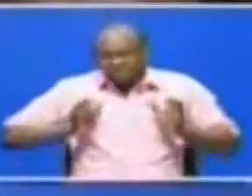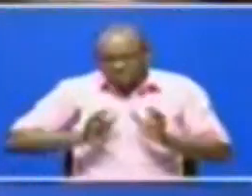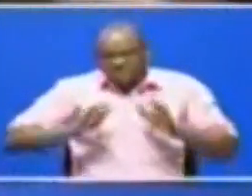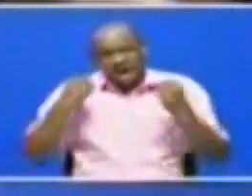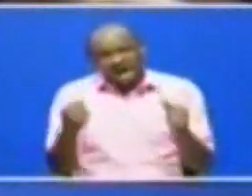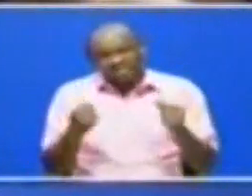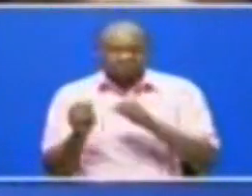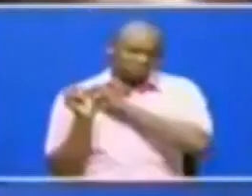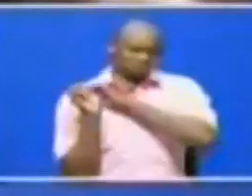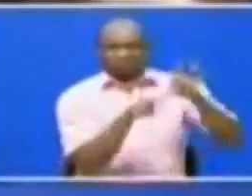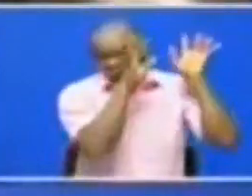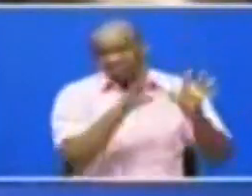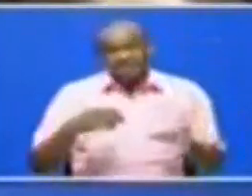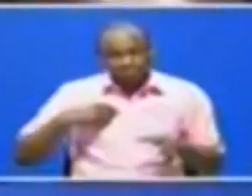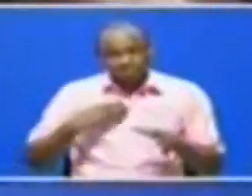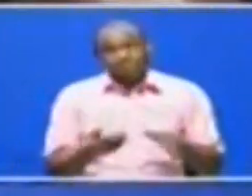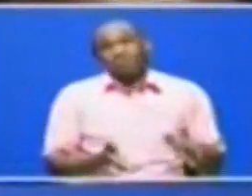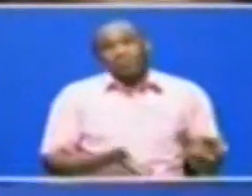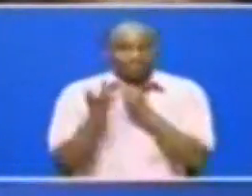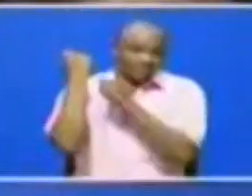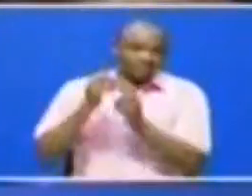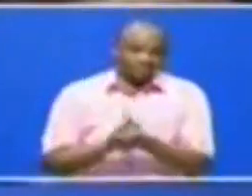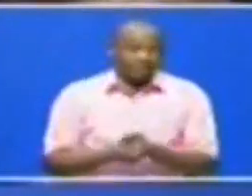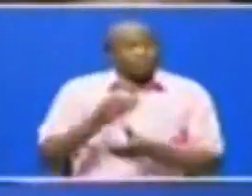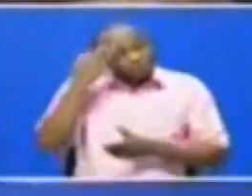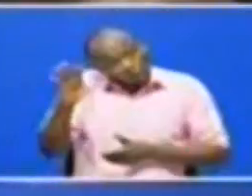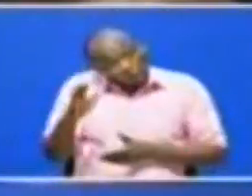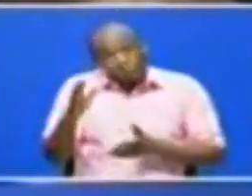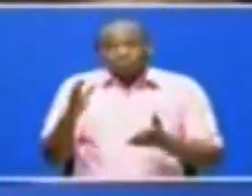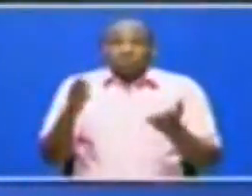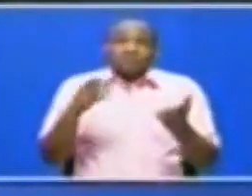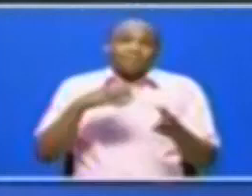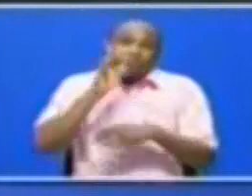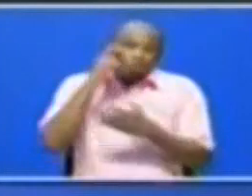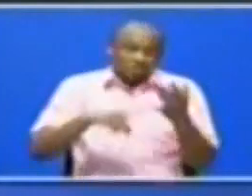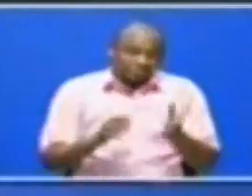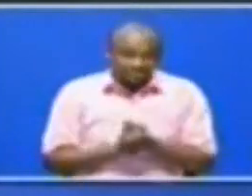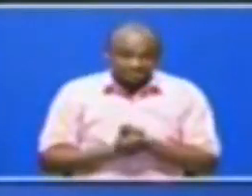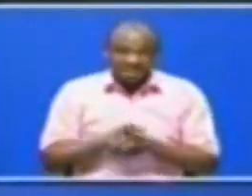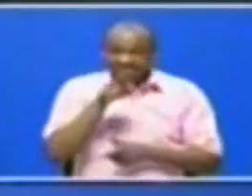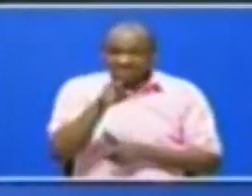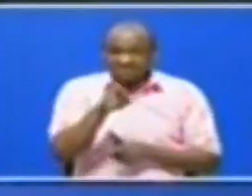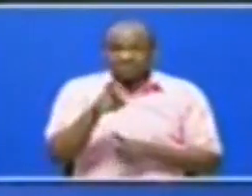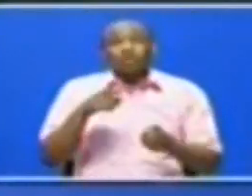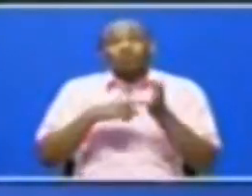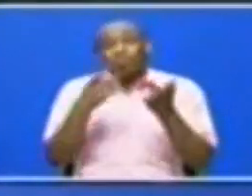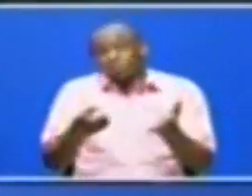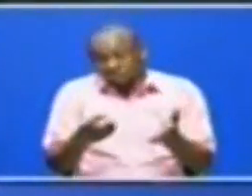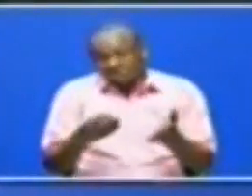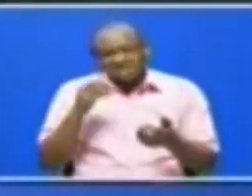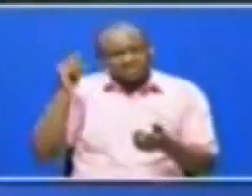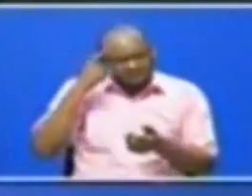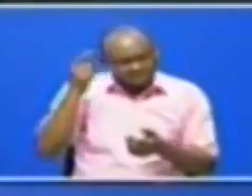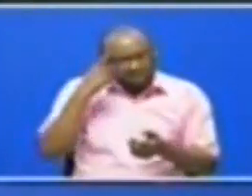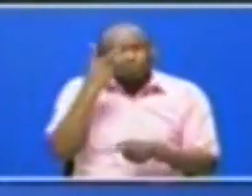ikashinda, imesemekana wameiacha hapo na wakaenda. Sasa haikujulikana zaidi hapo. Today's incident revives back the memories of